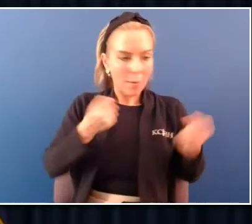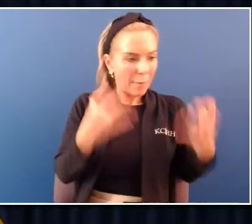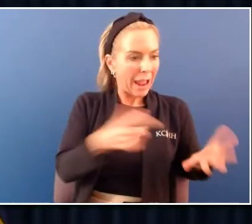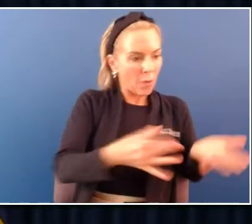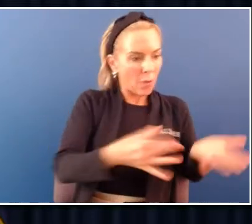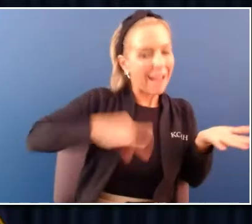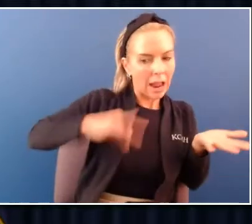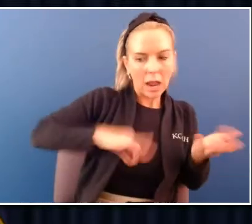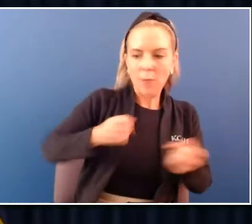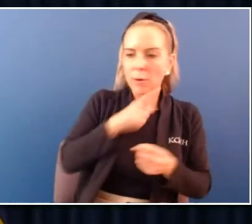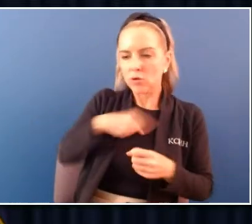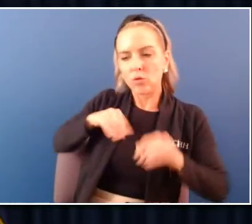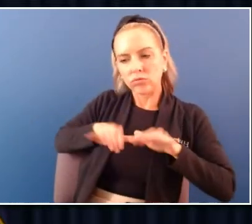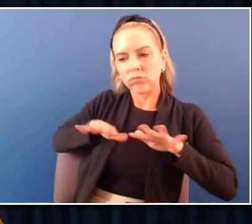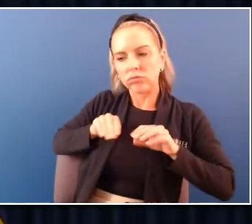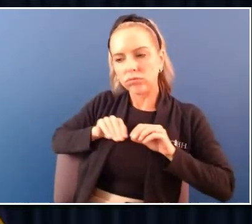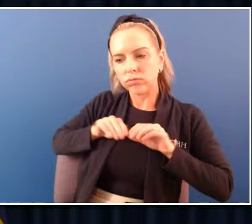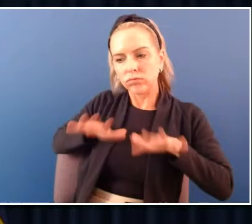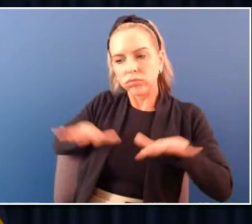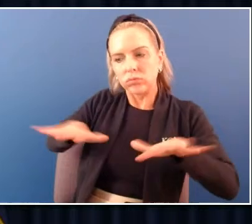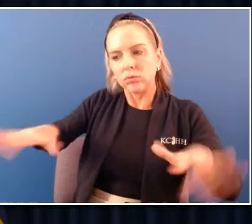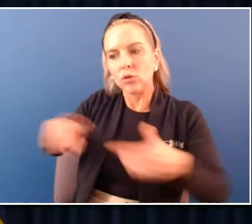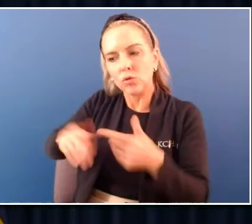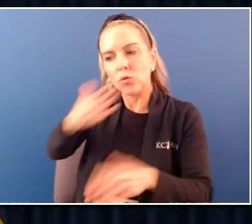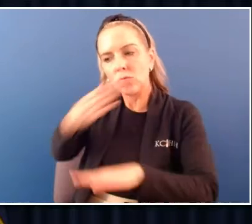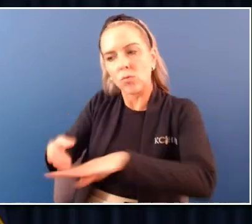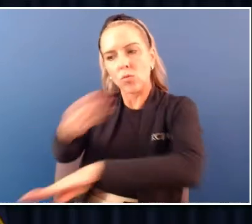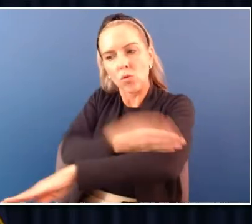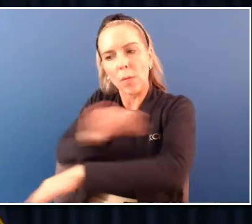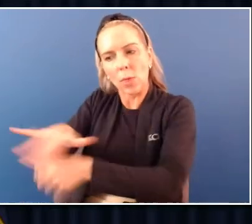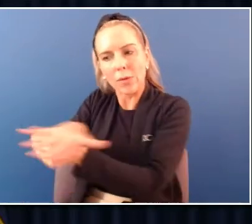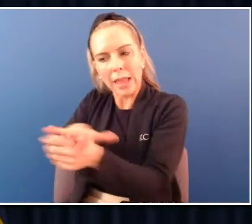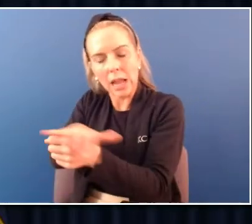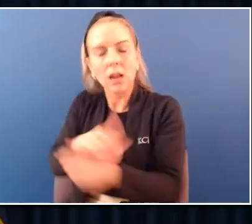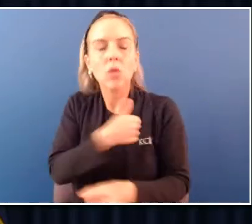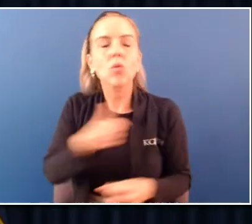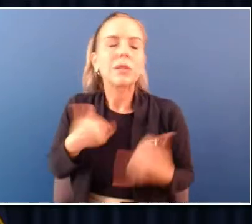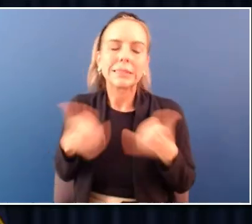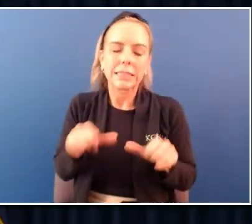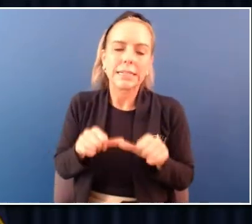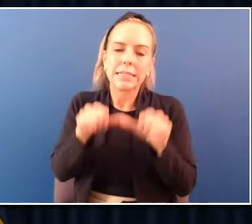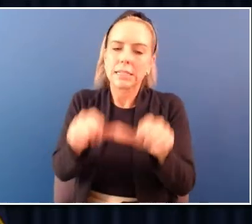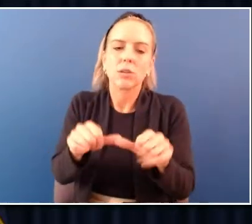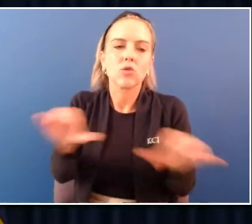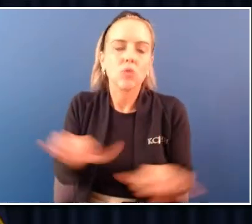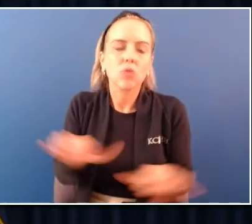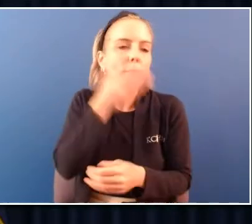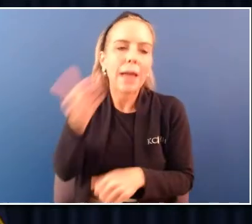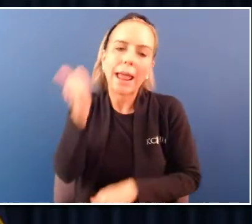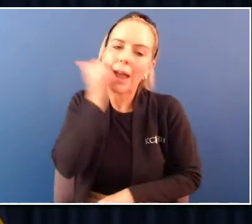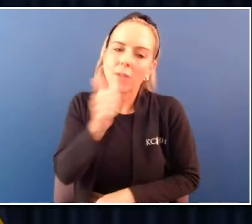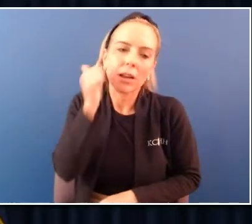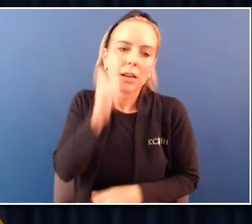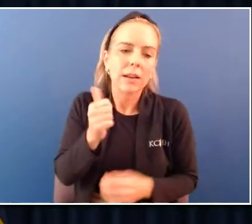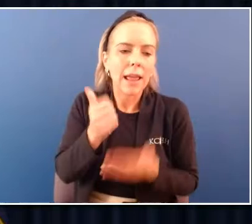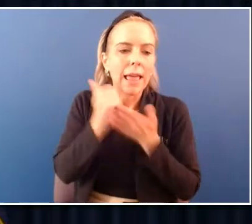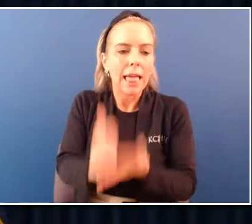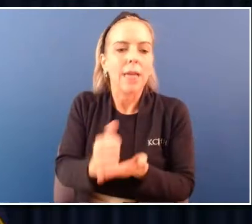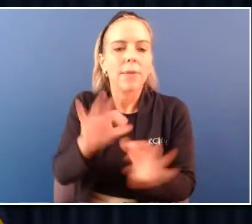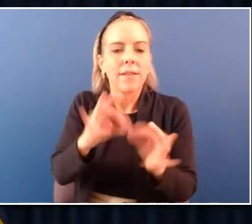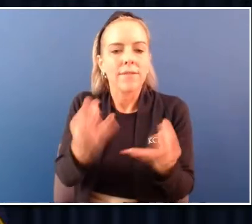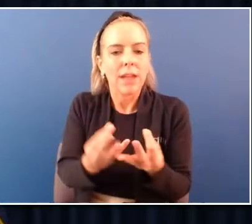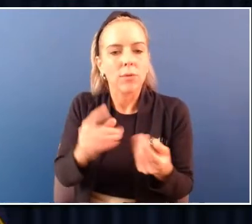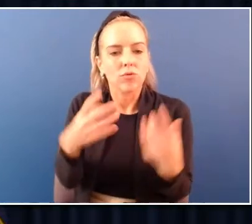areas. We also continue to try to do better every day to help our families recover from natural